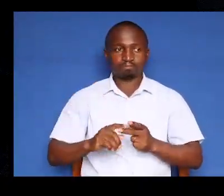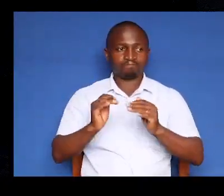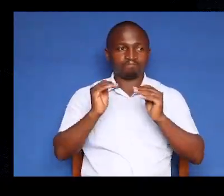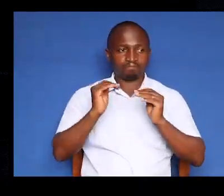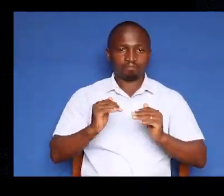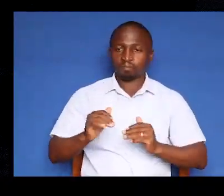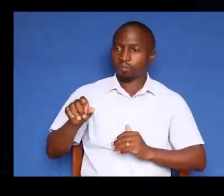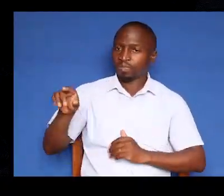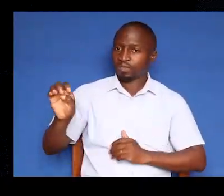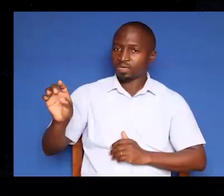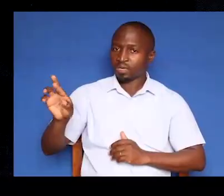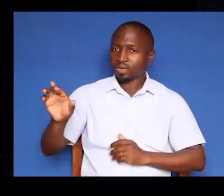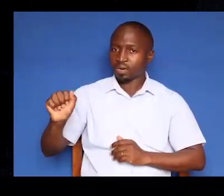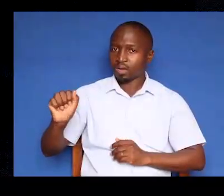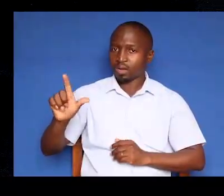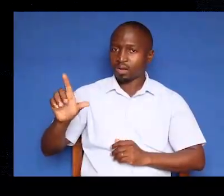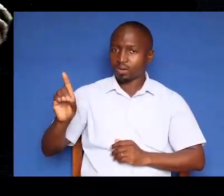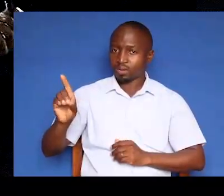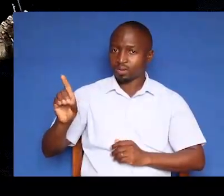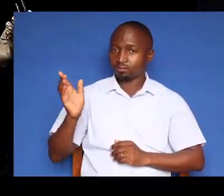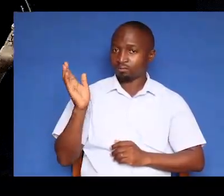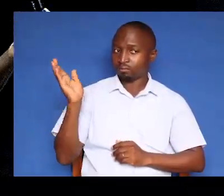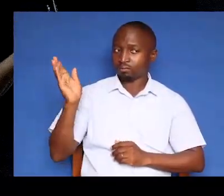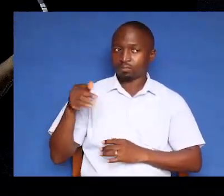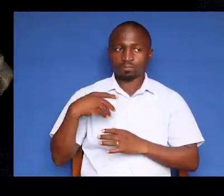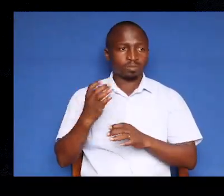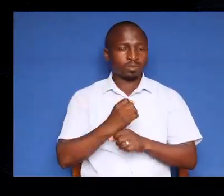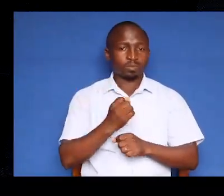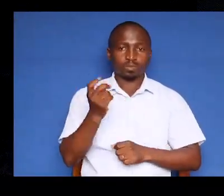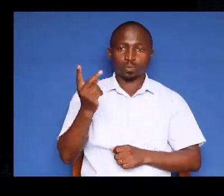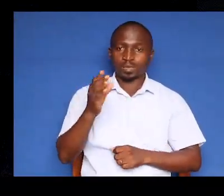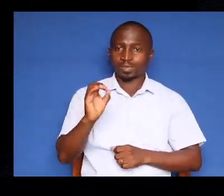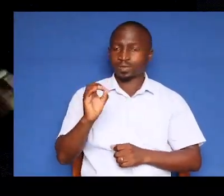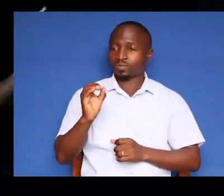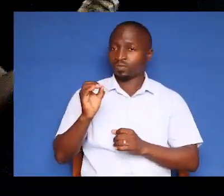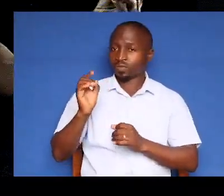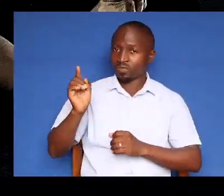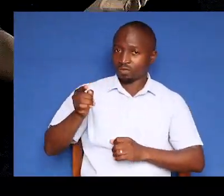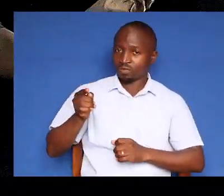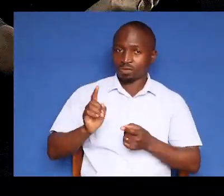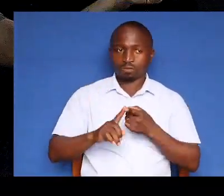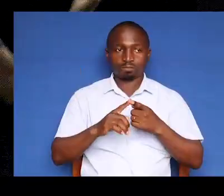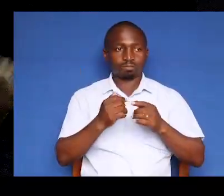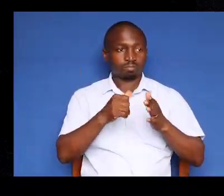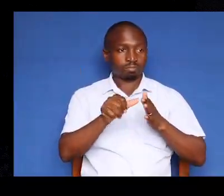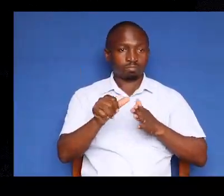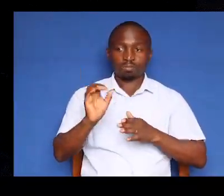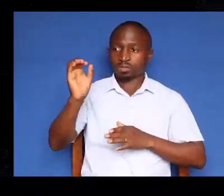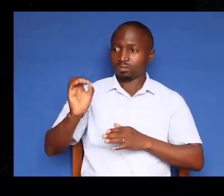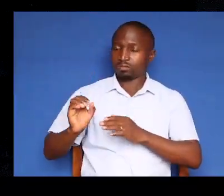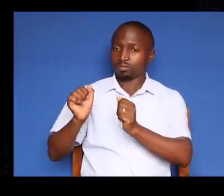And Gerard, with his income of 20,000, is charged